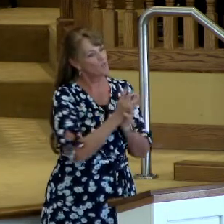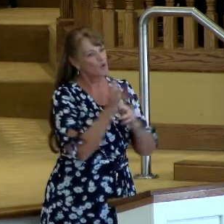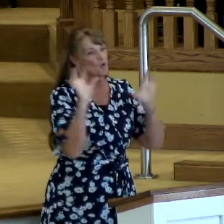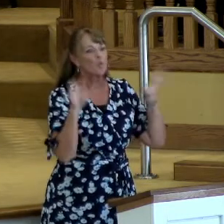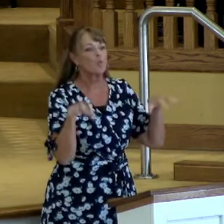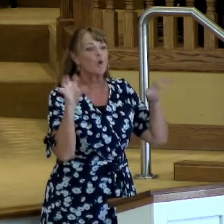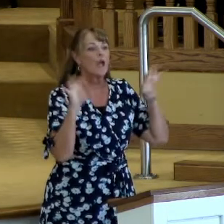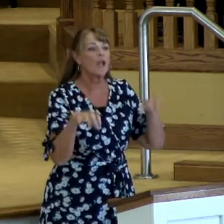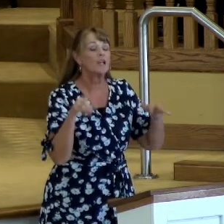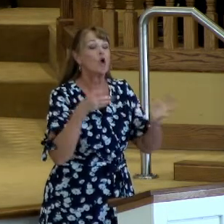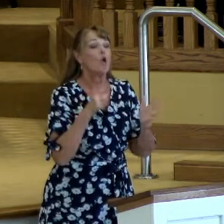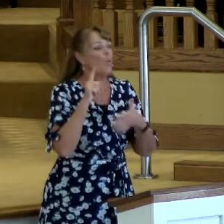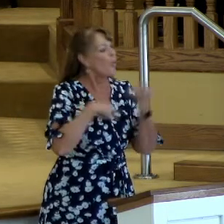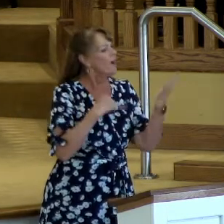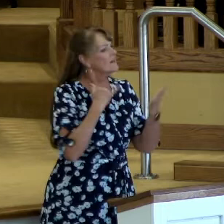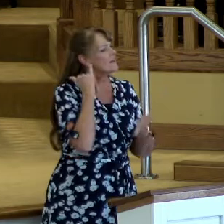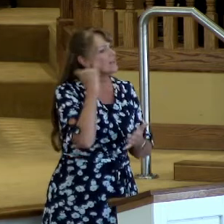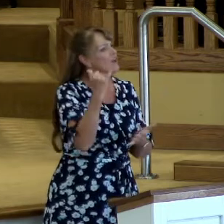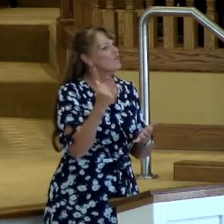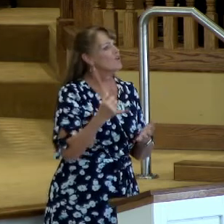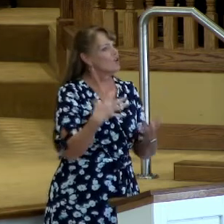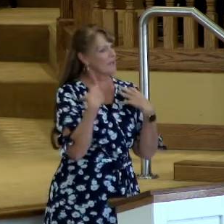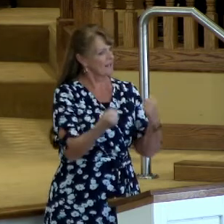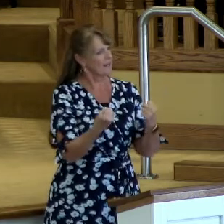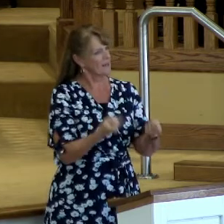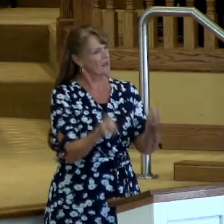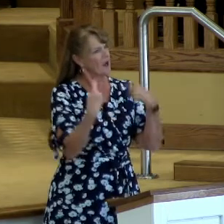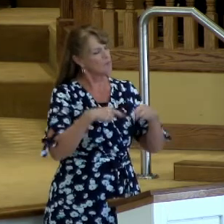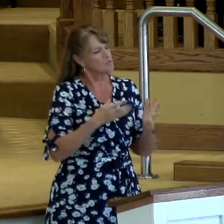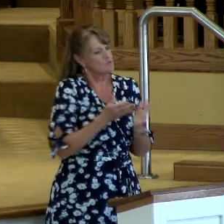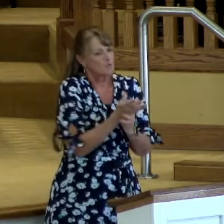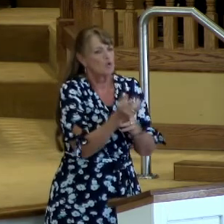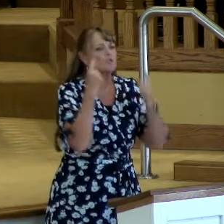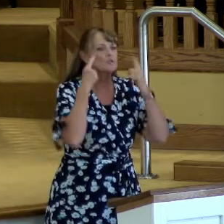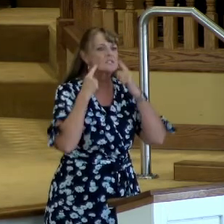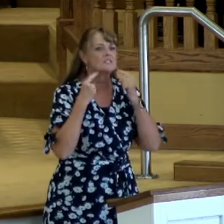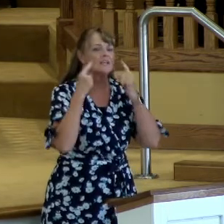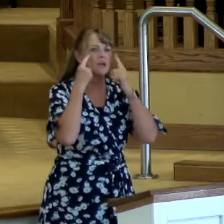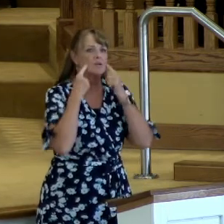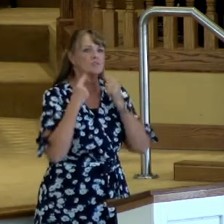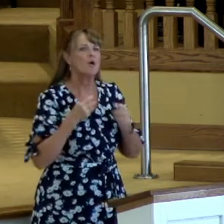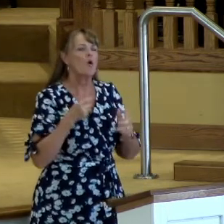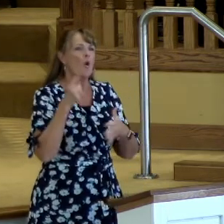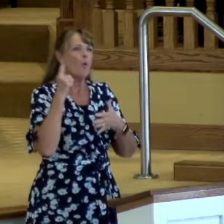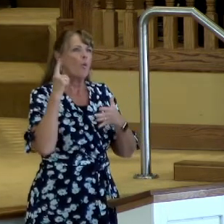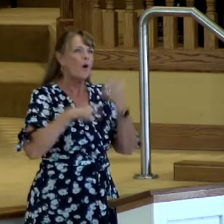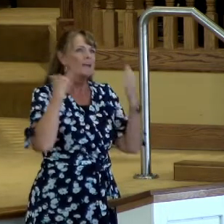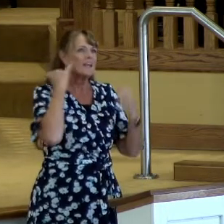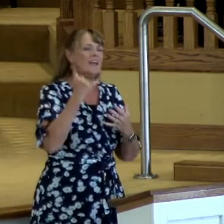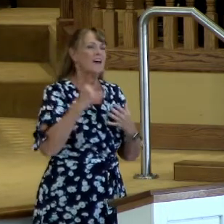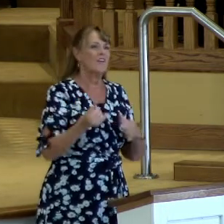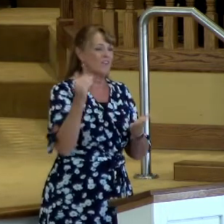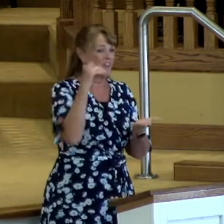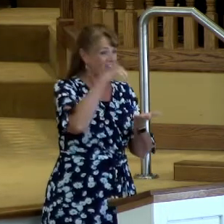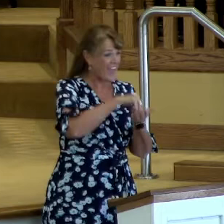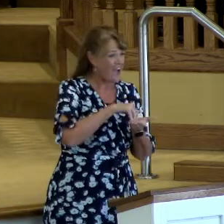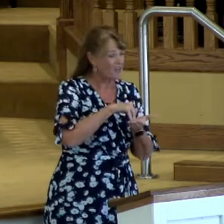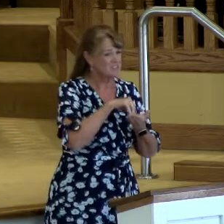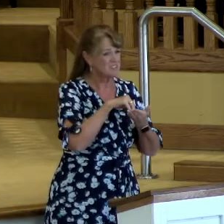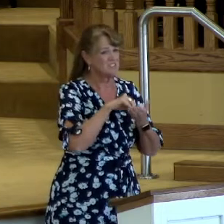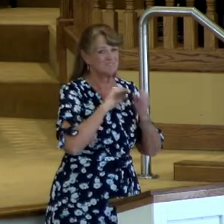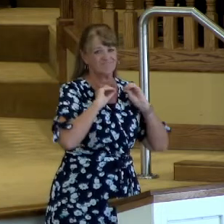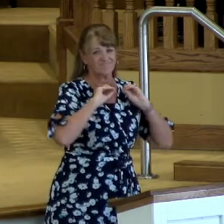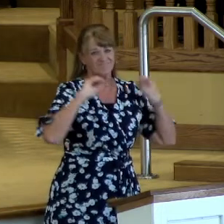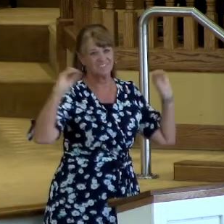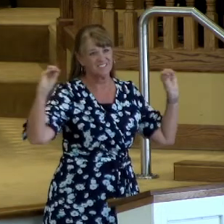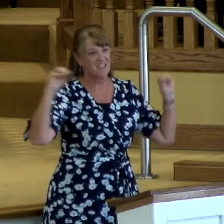What if your healing comes through tears? What if a thousand sleepless nights are what it takes